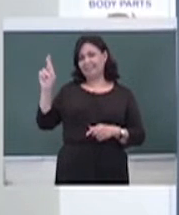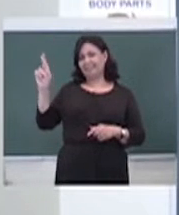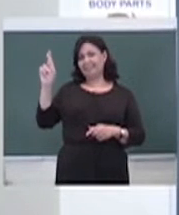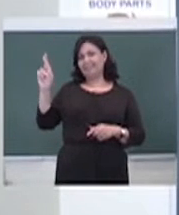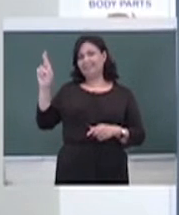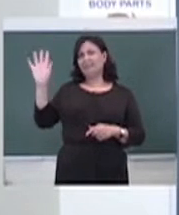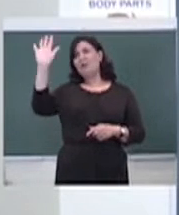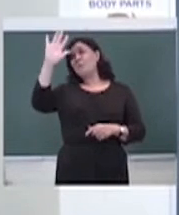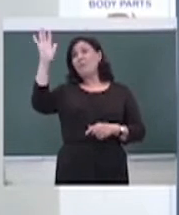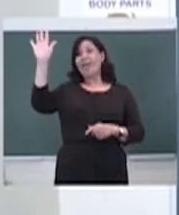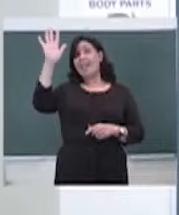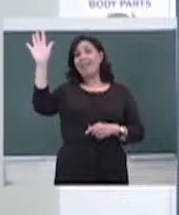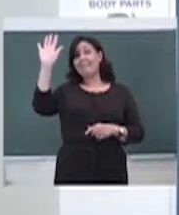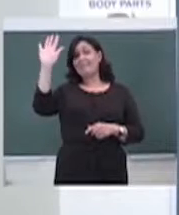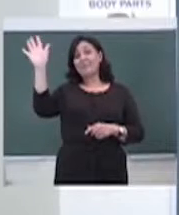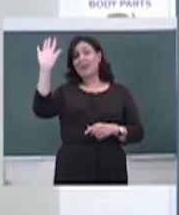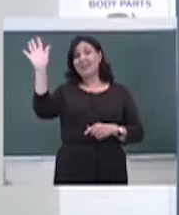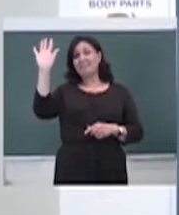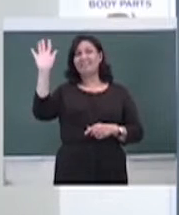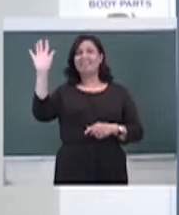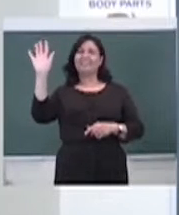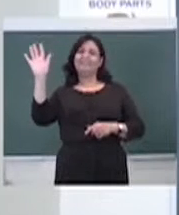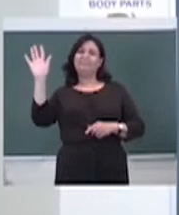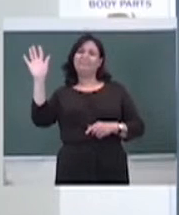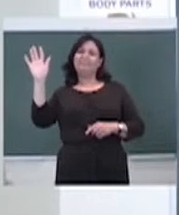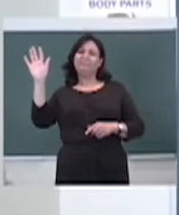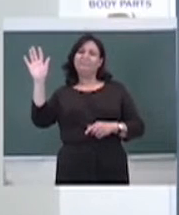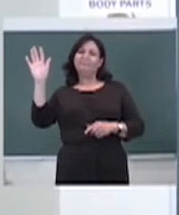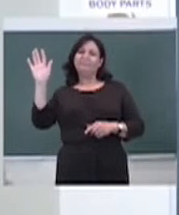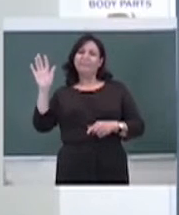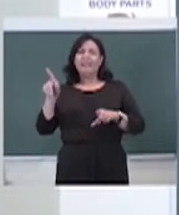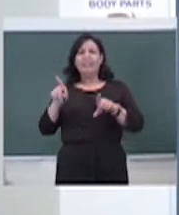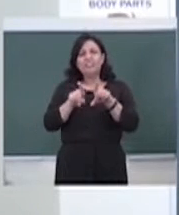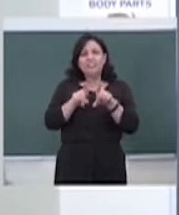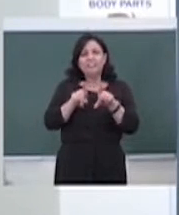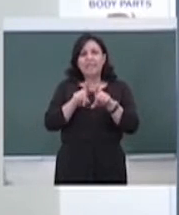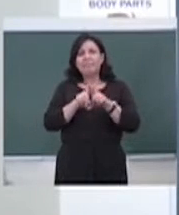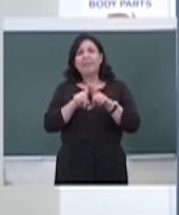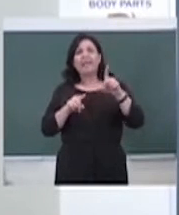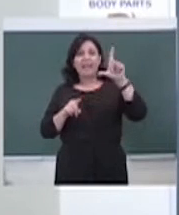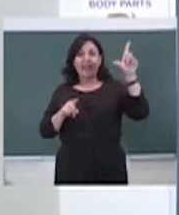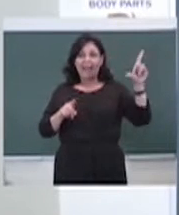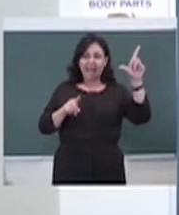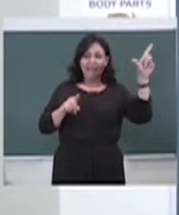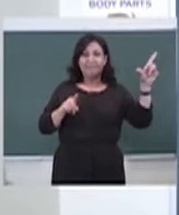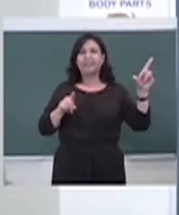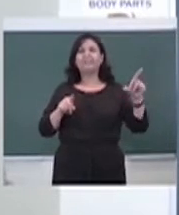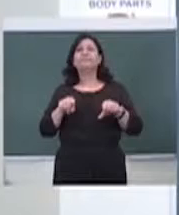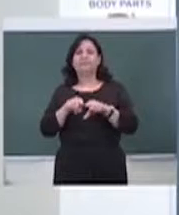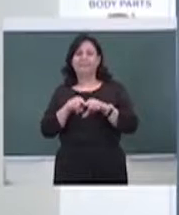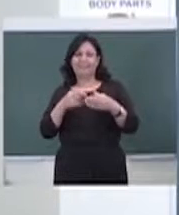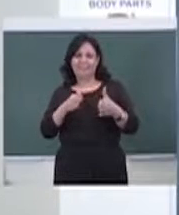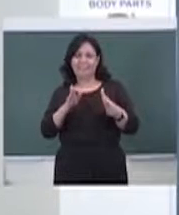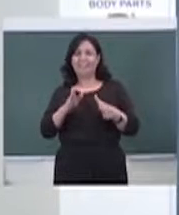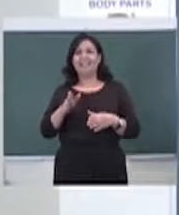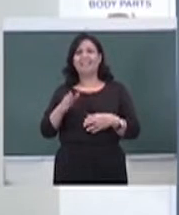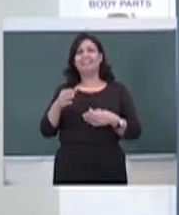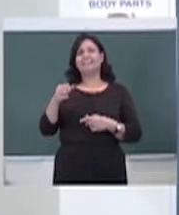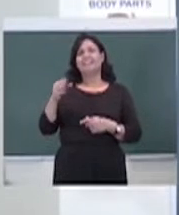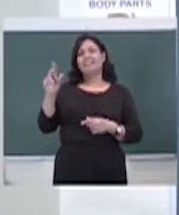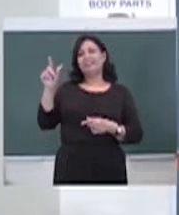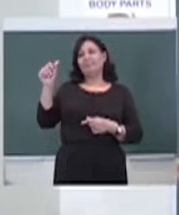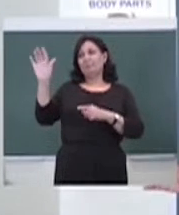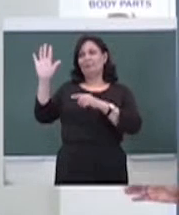right hand. Well done. And just like the left hand, we are going to start with our